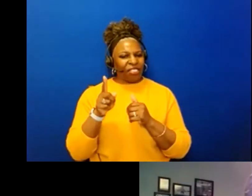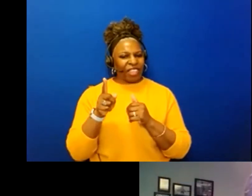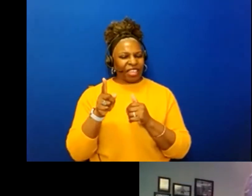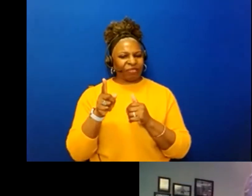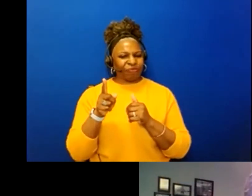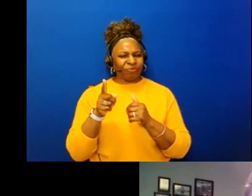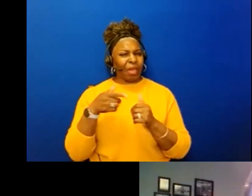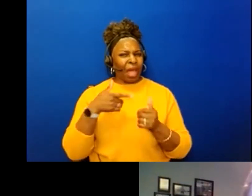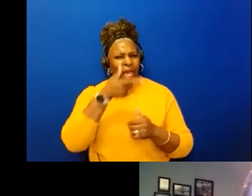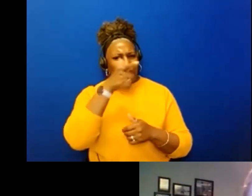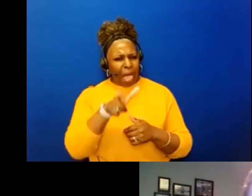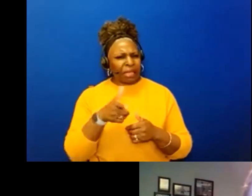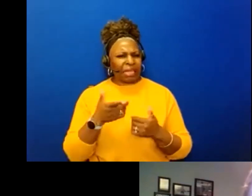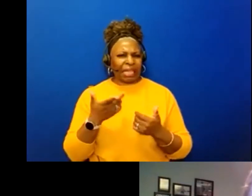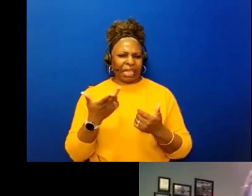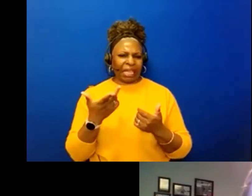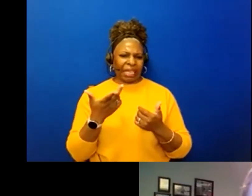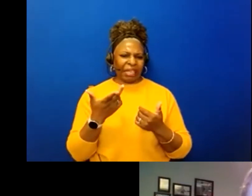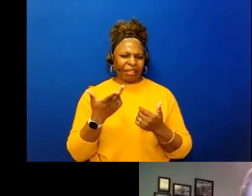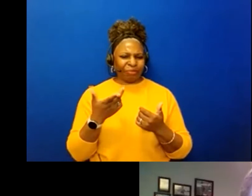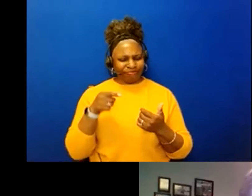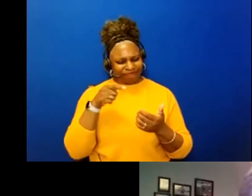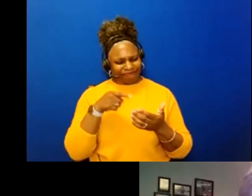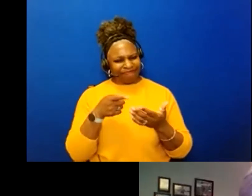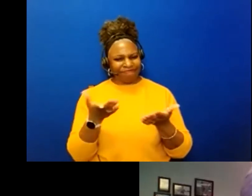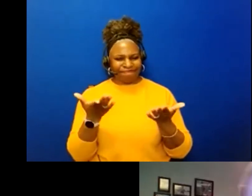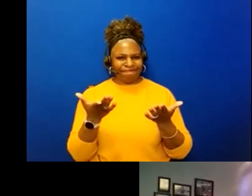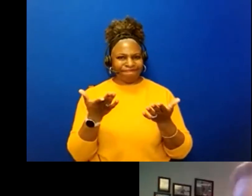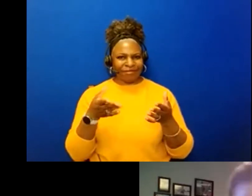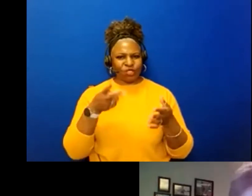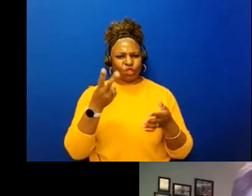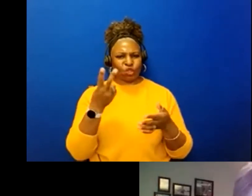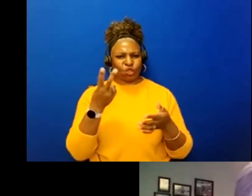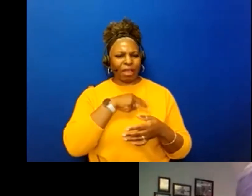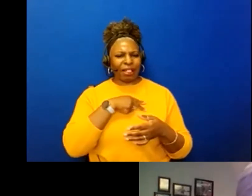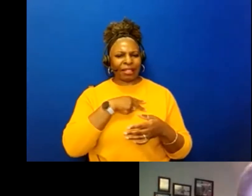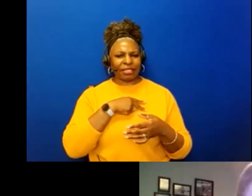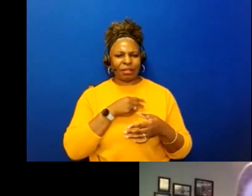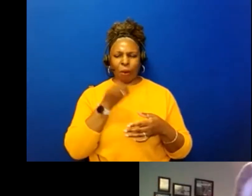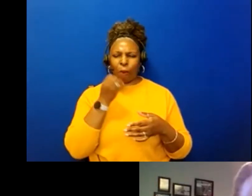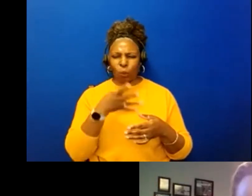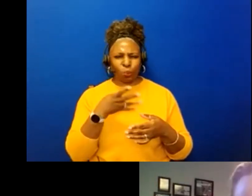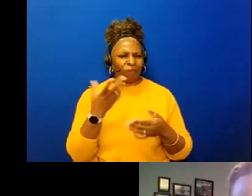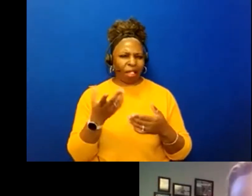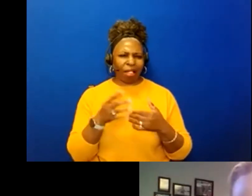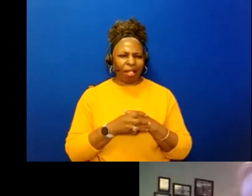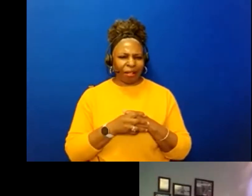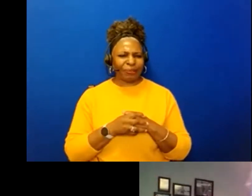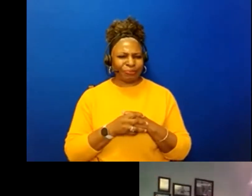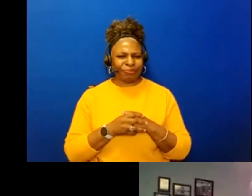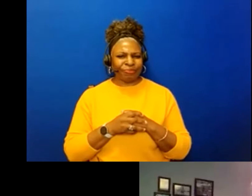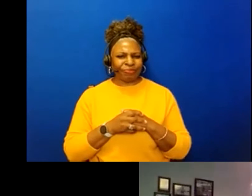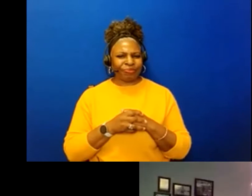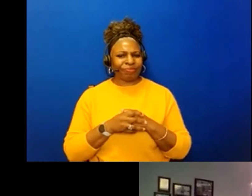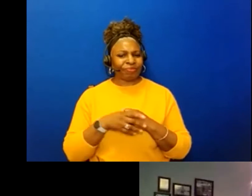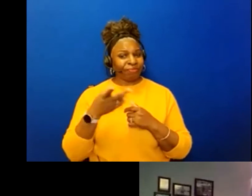to kind of pick up, these are definitely the prettiest, I think, that we've had. So you could wear them in